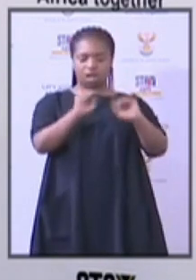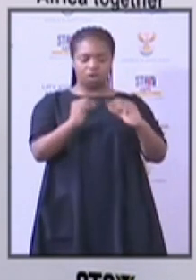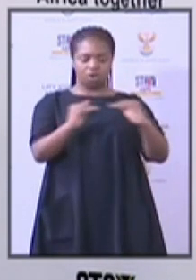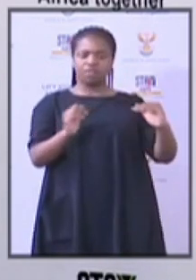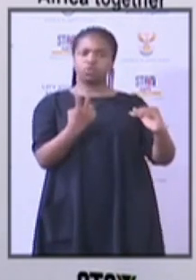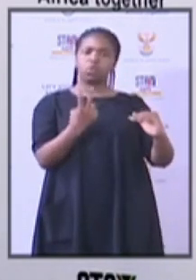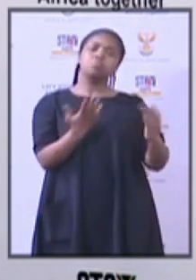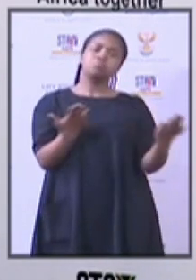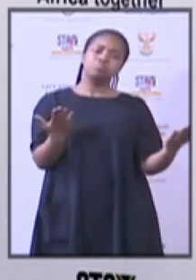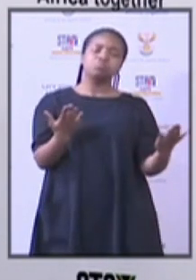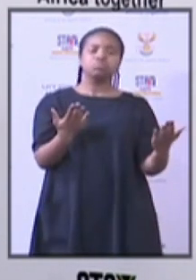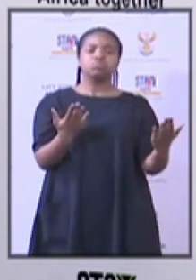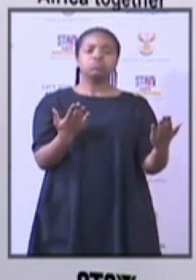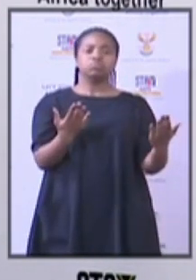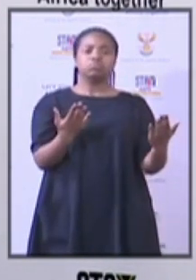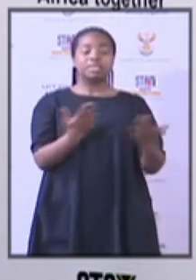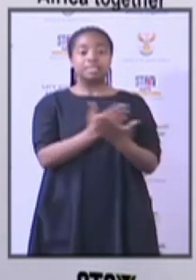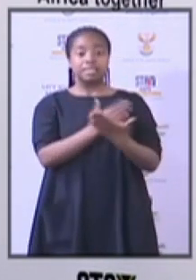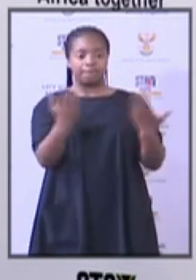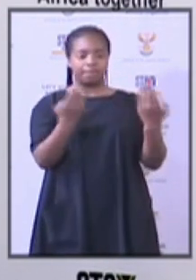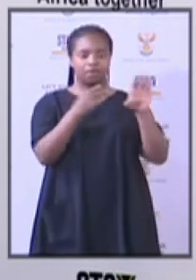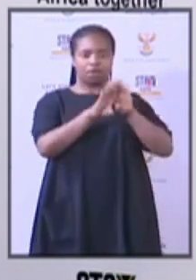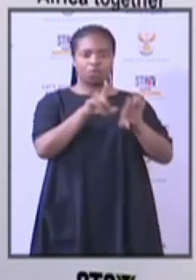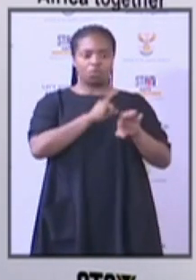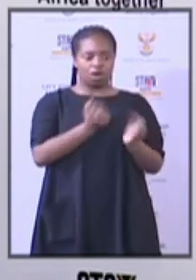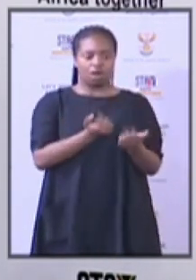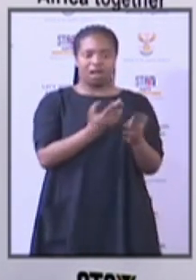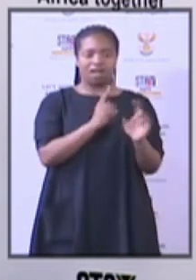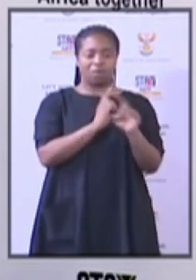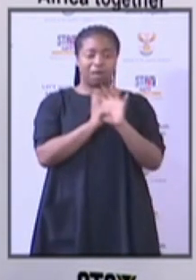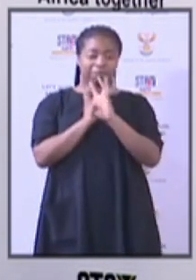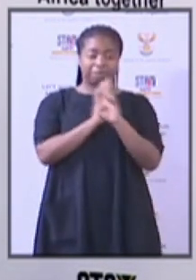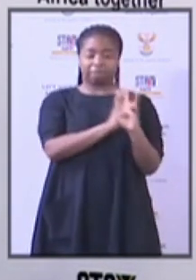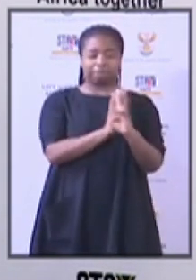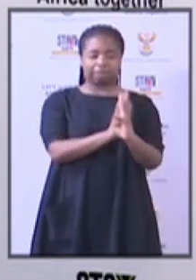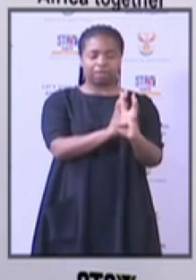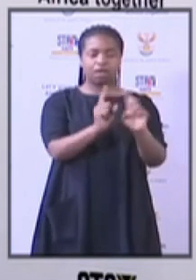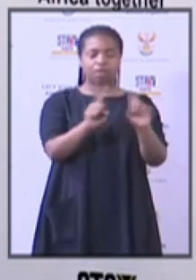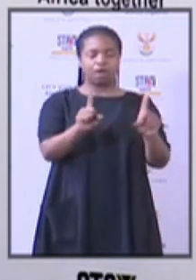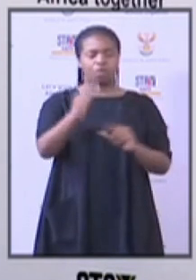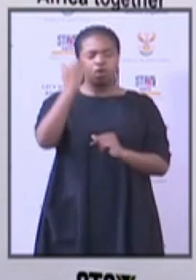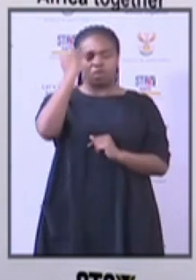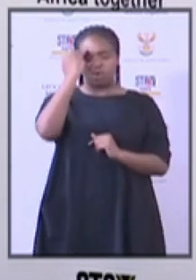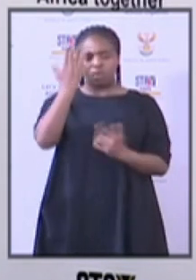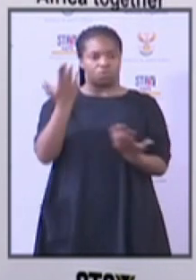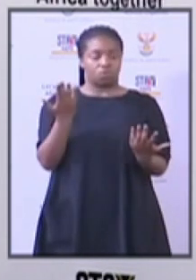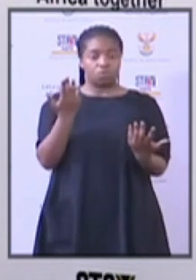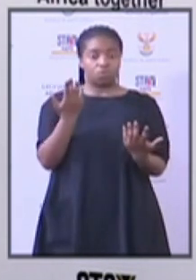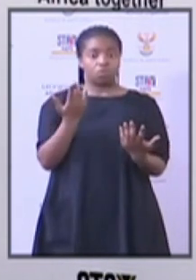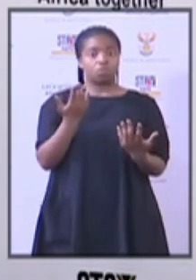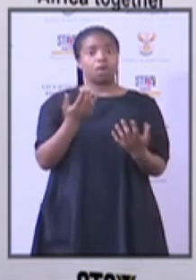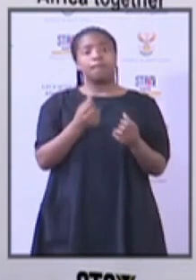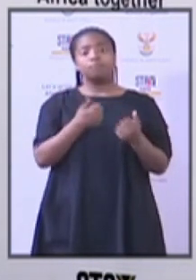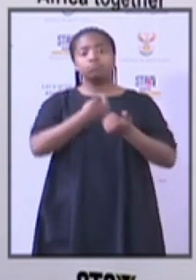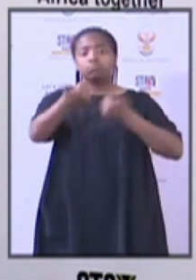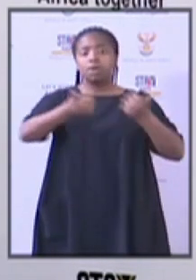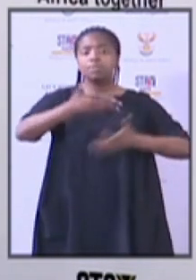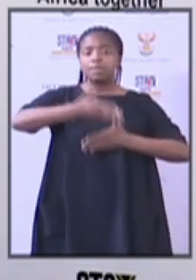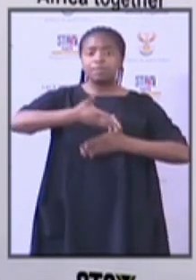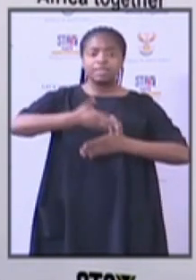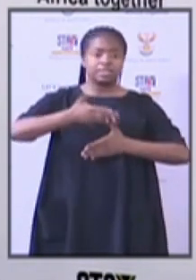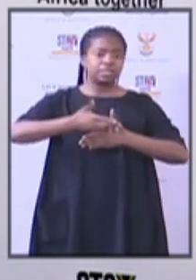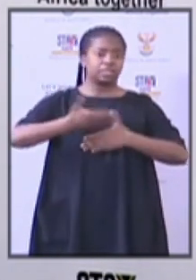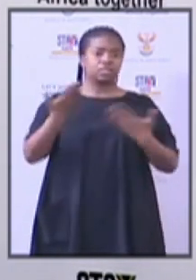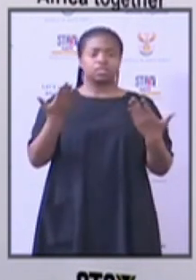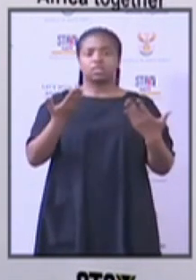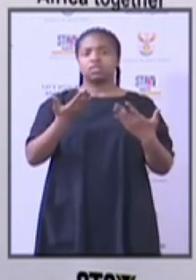why certain services could not be provided. But now we are painfully aware that as the economy opens, people having to go on with